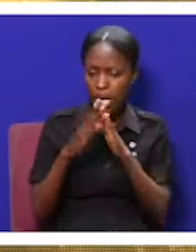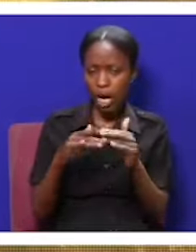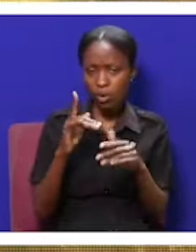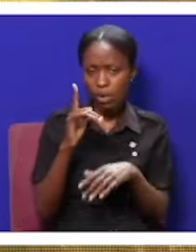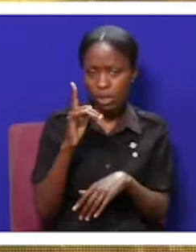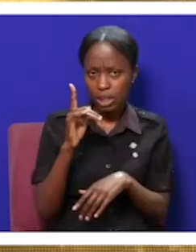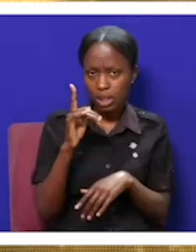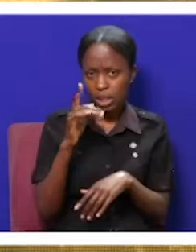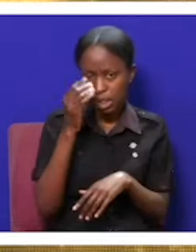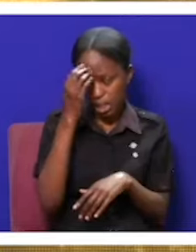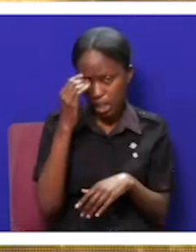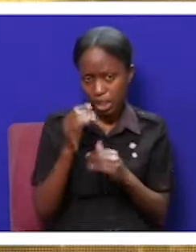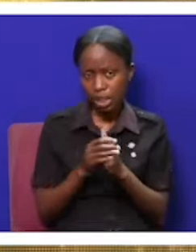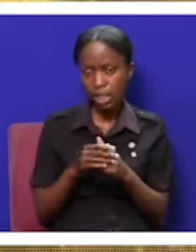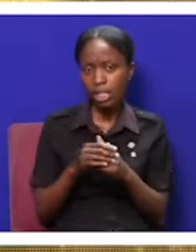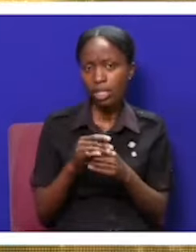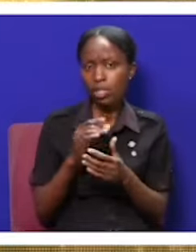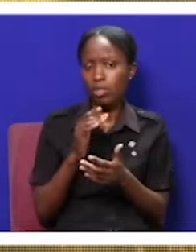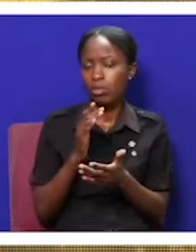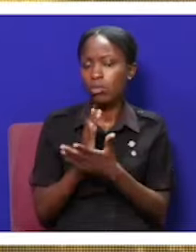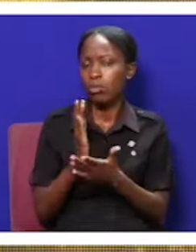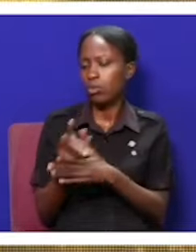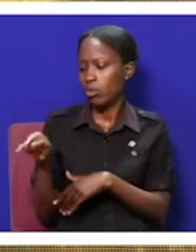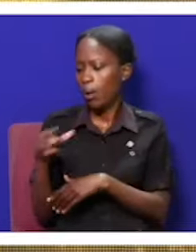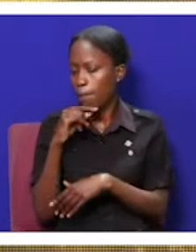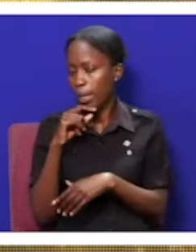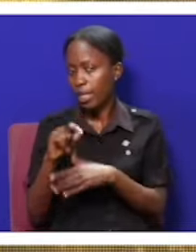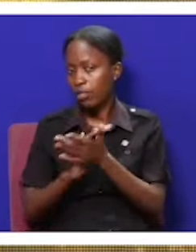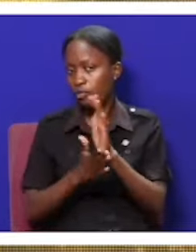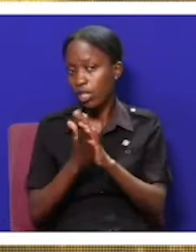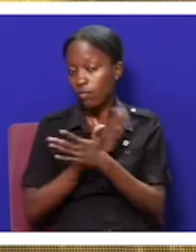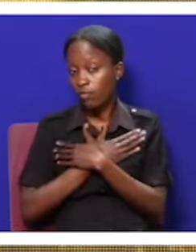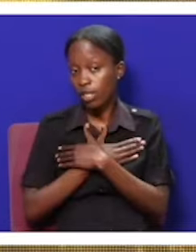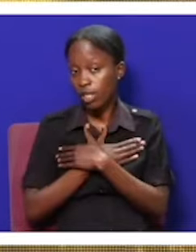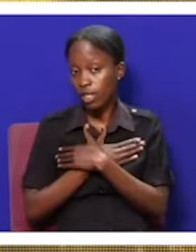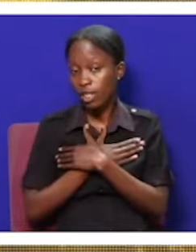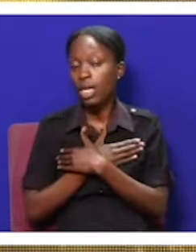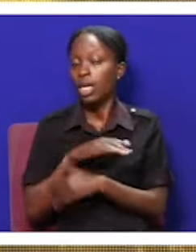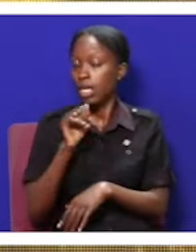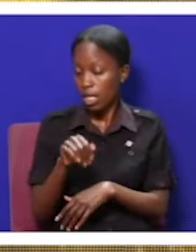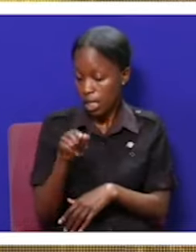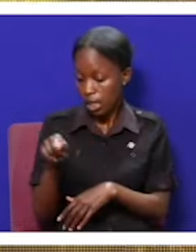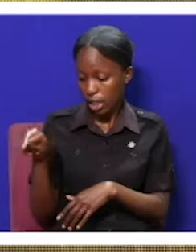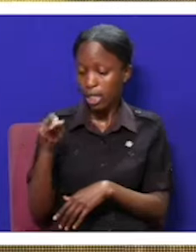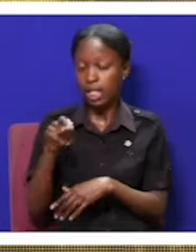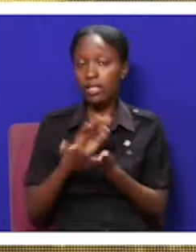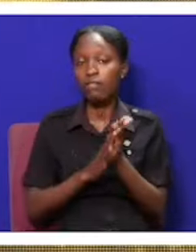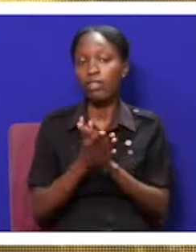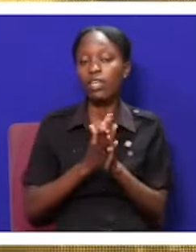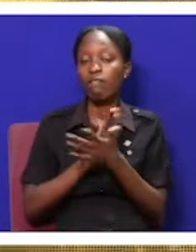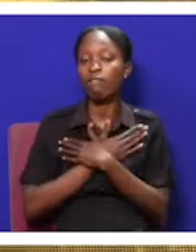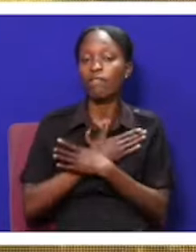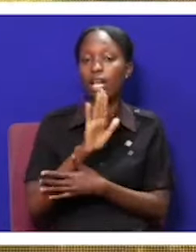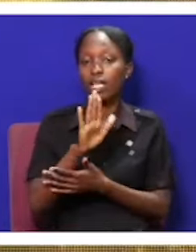ourselves as we began, should Jeremy forgive his friends? So we can answer it here that yes, he needs to forgive his